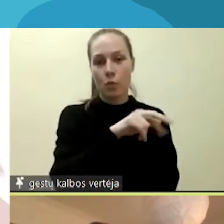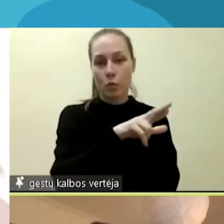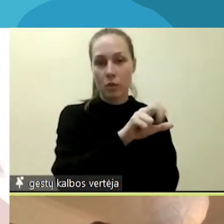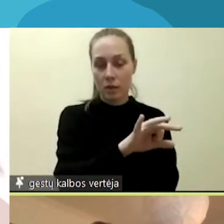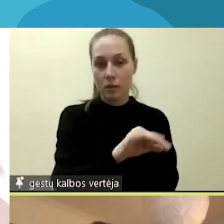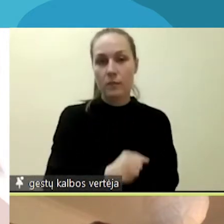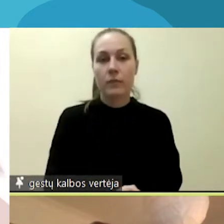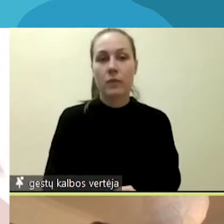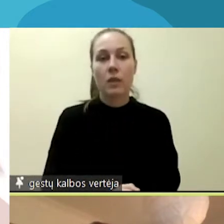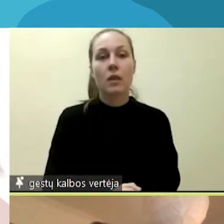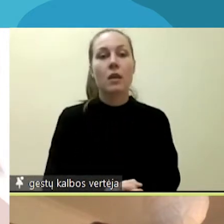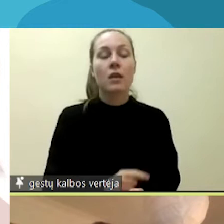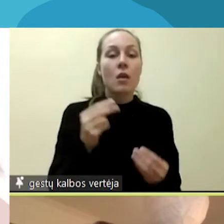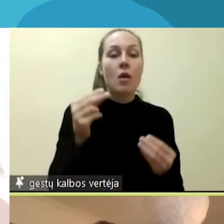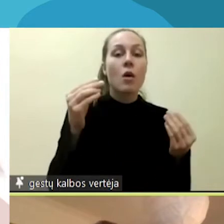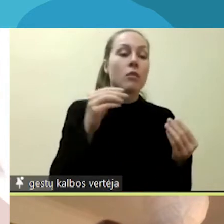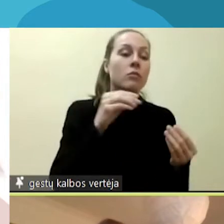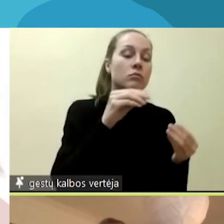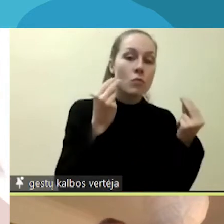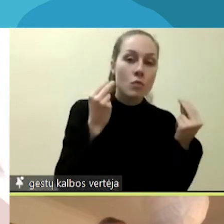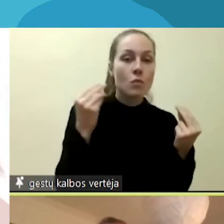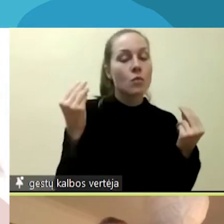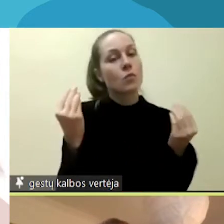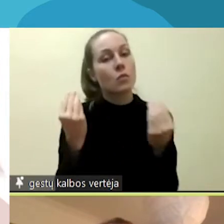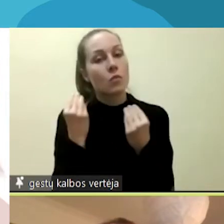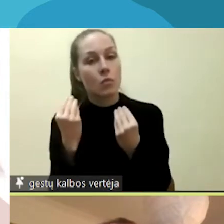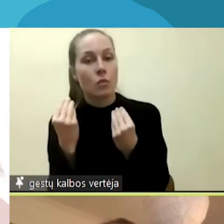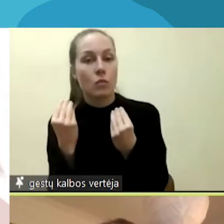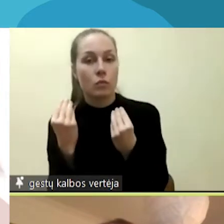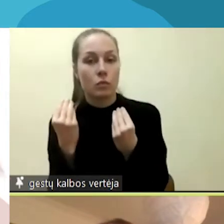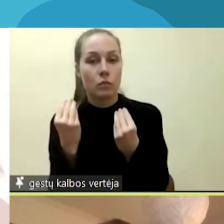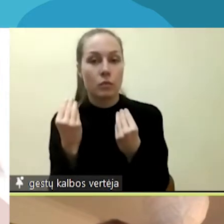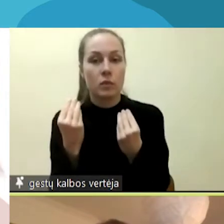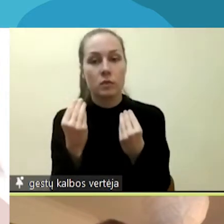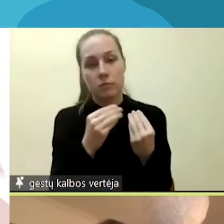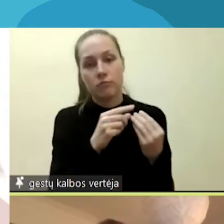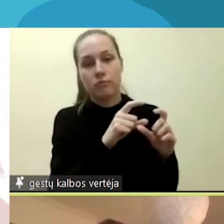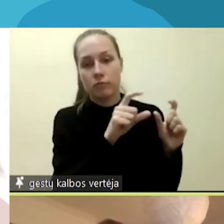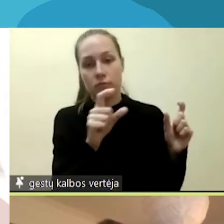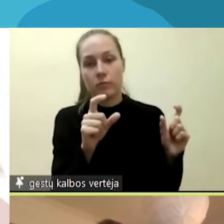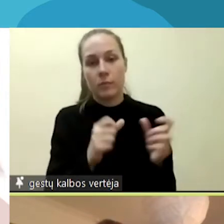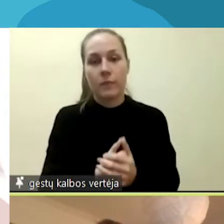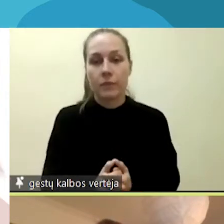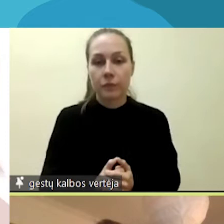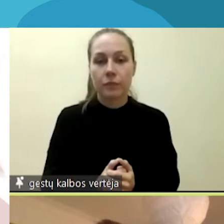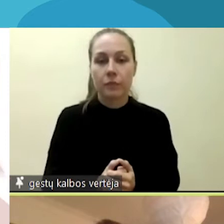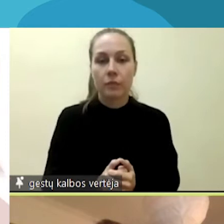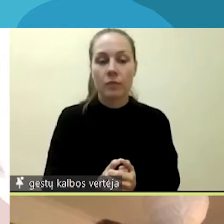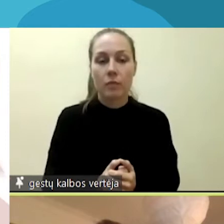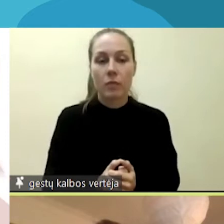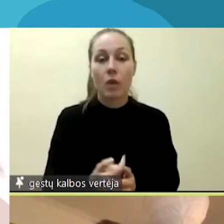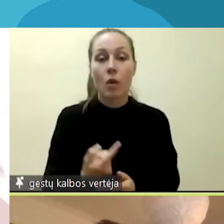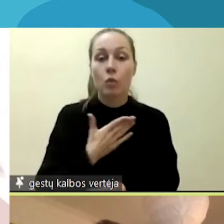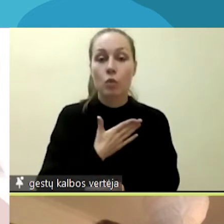ODIHR platform to make a really good platform that would conform to international standards and be something that we could roll